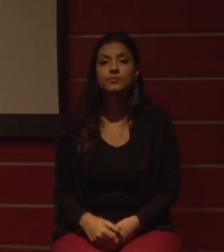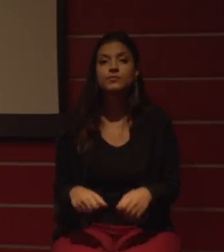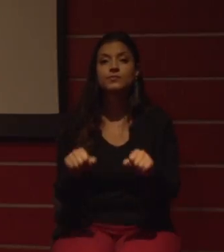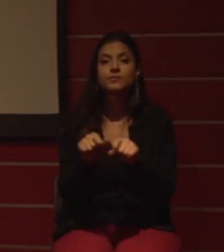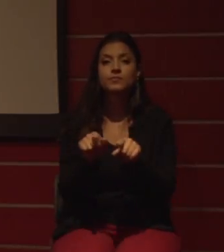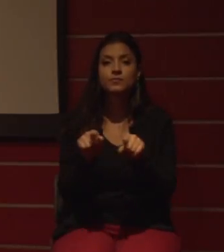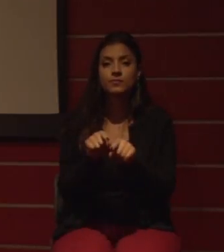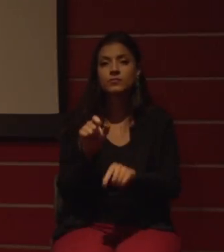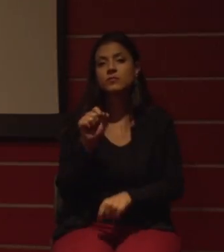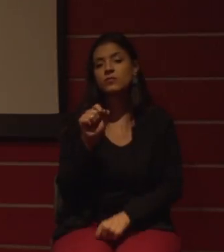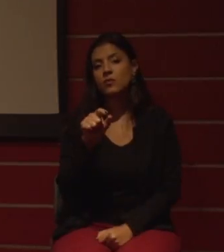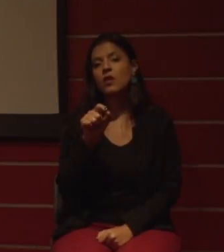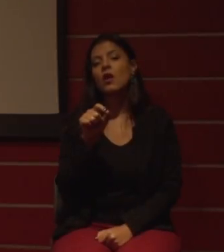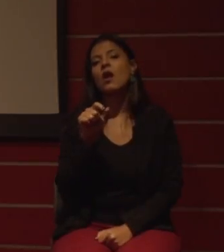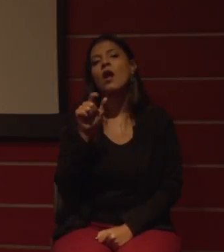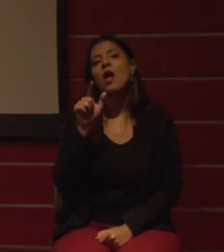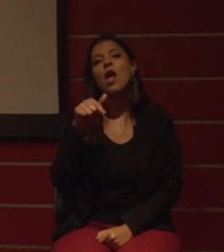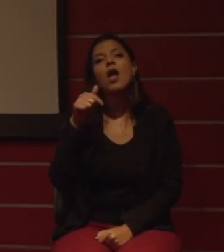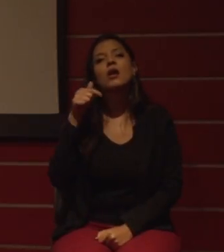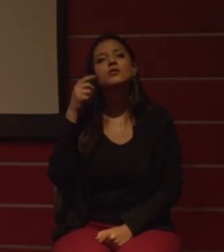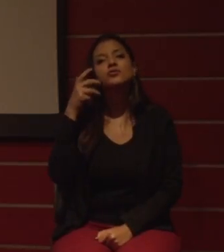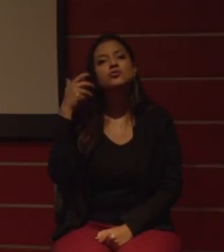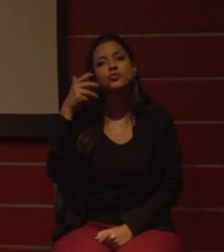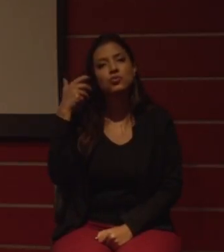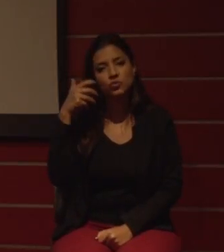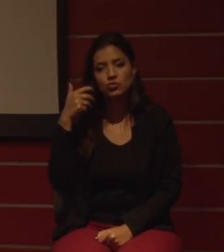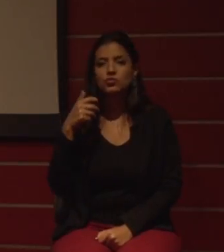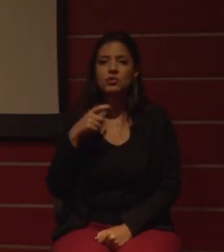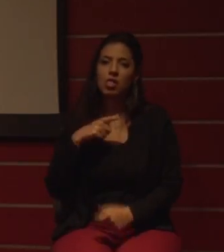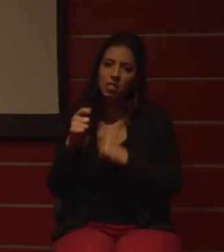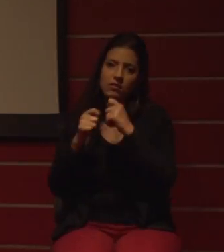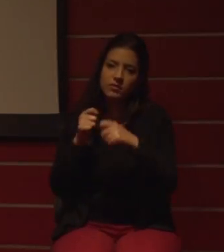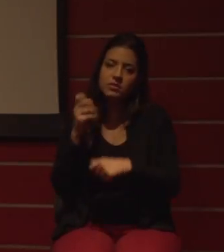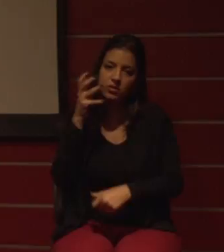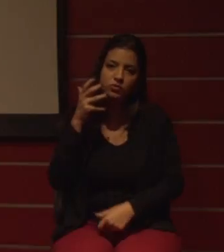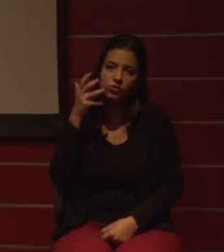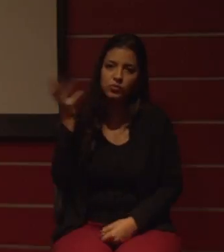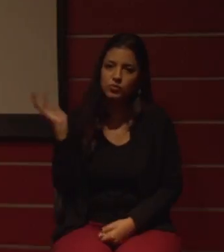esse discurso que ele faz el entr